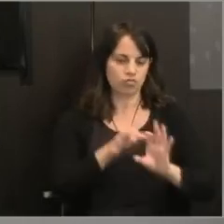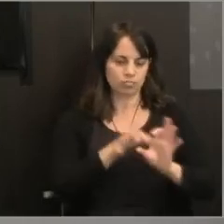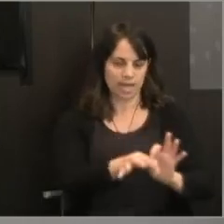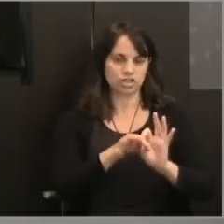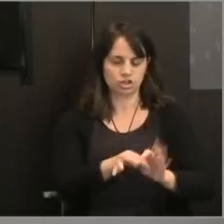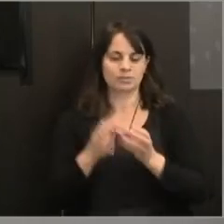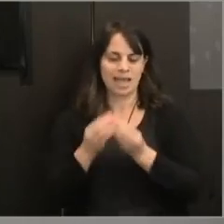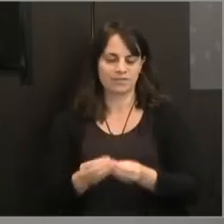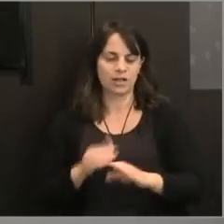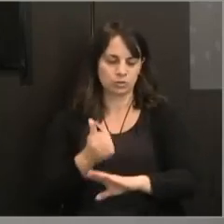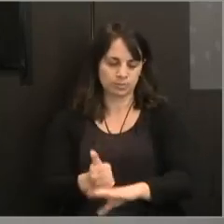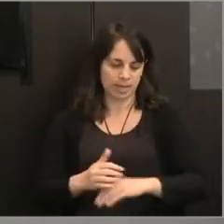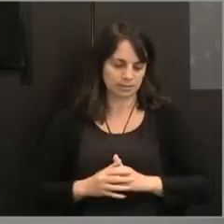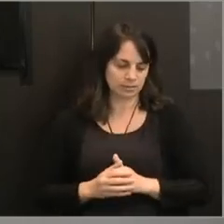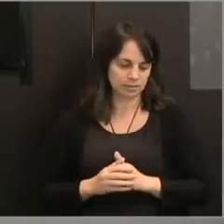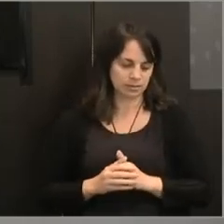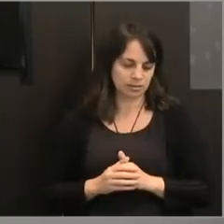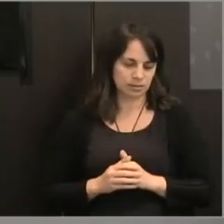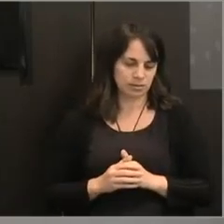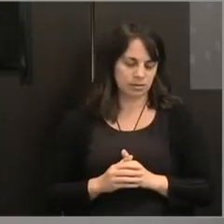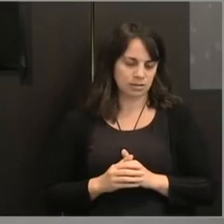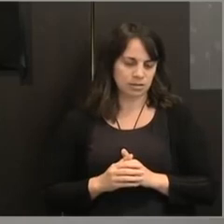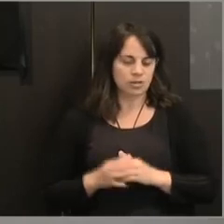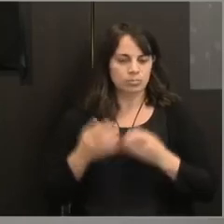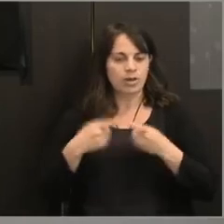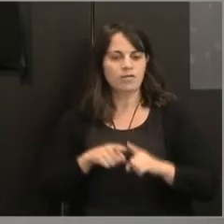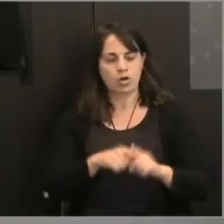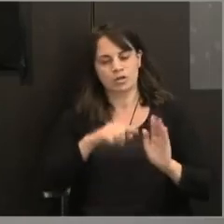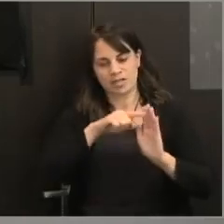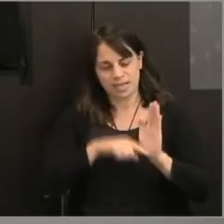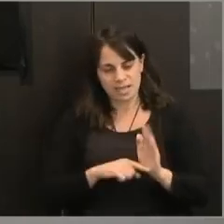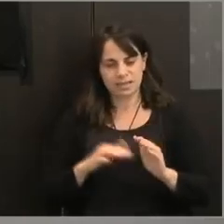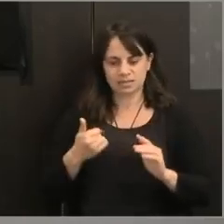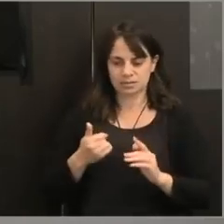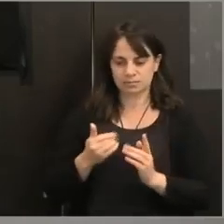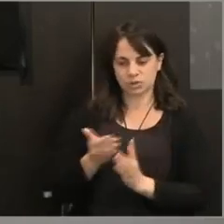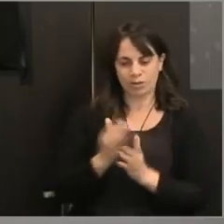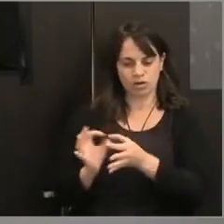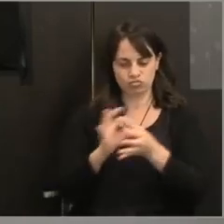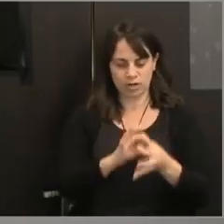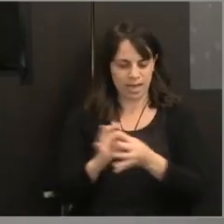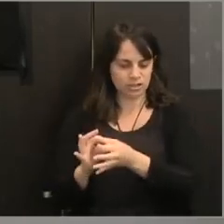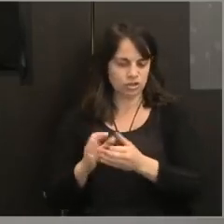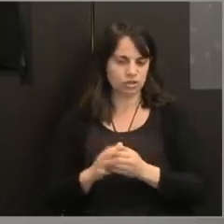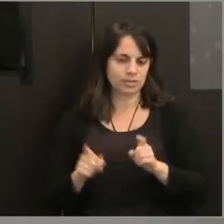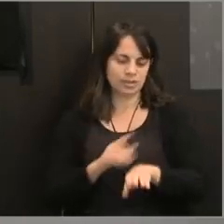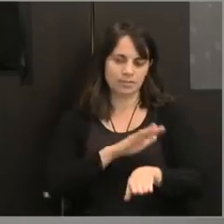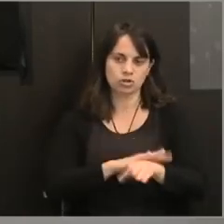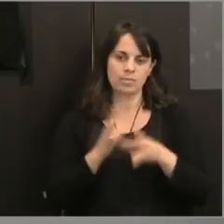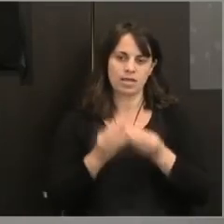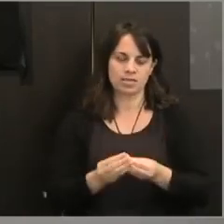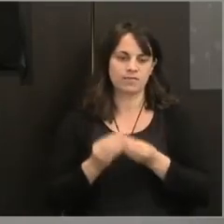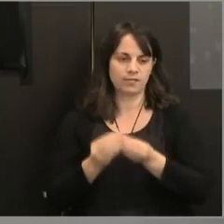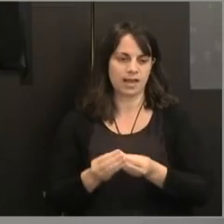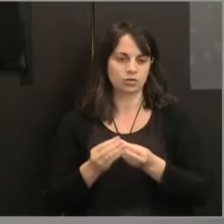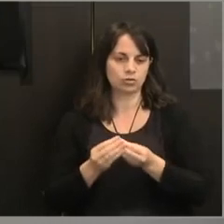values-based. It was bound by the ethics of what ought to be in a relationship, as well as the values that measured